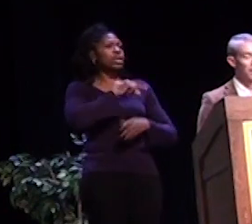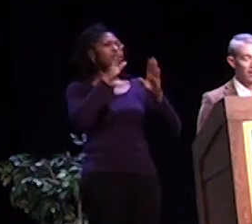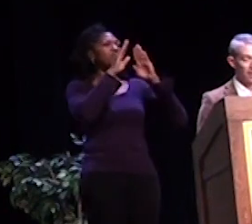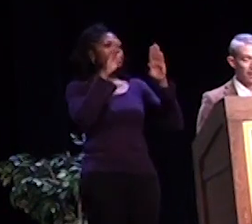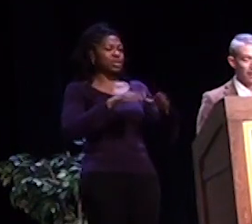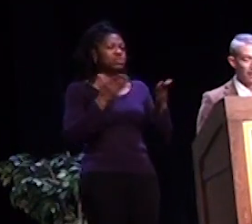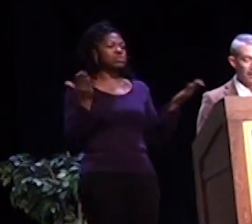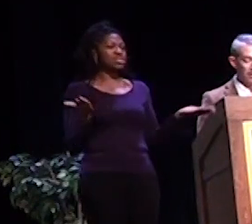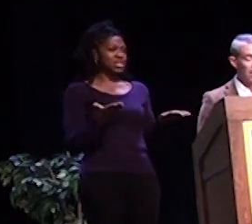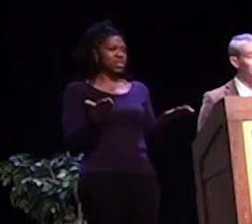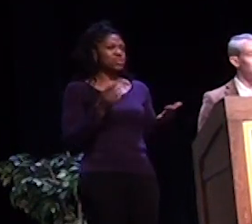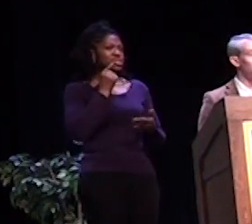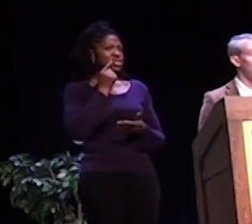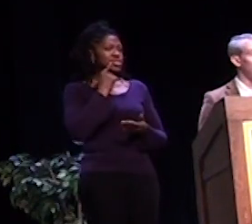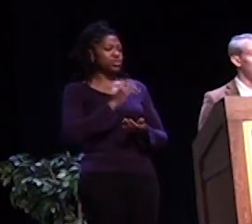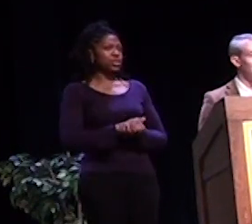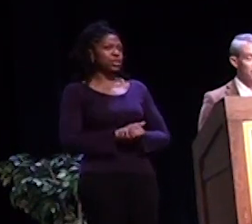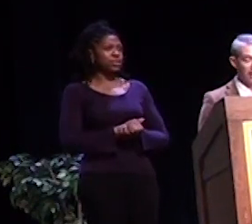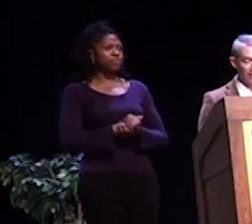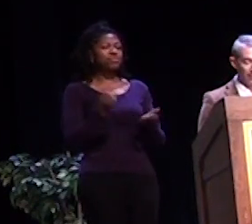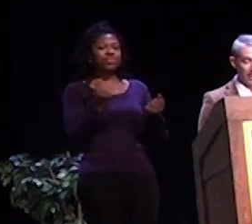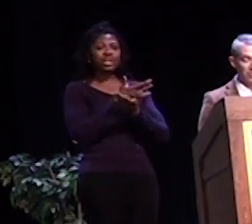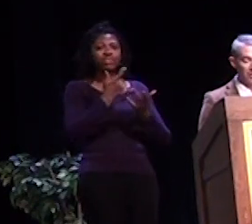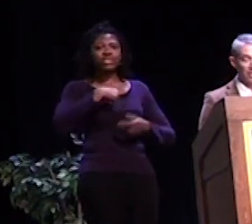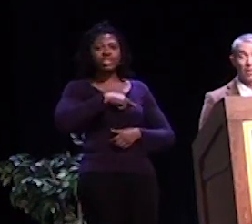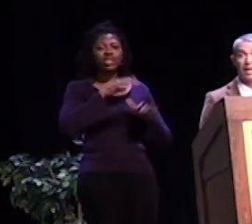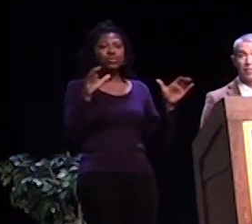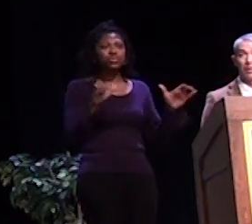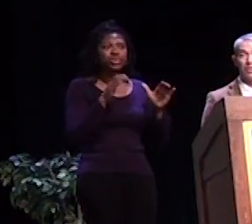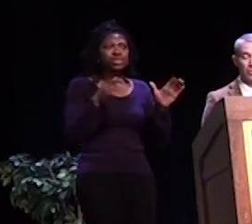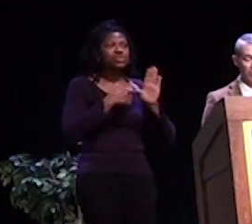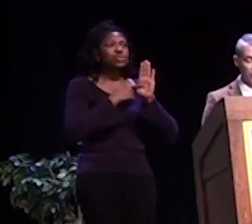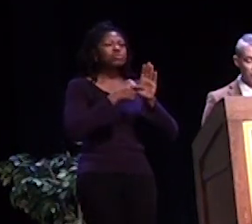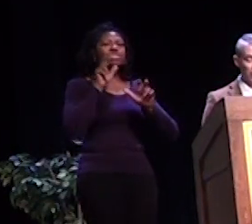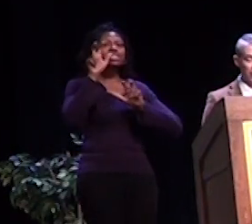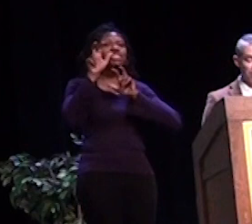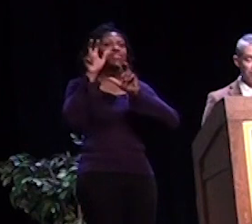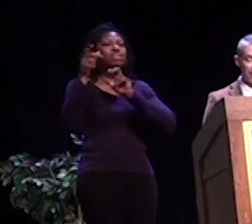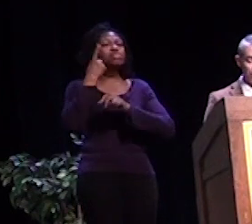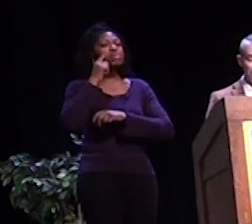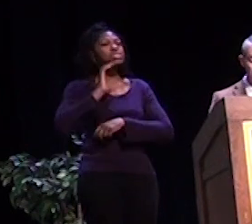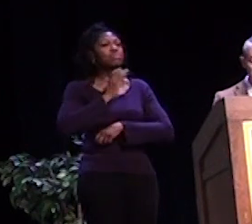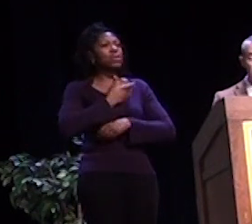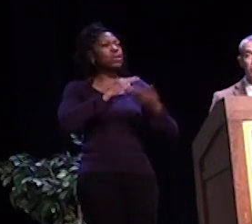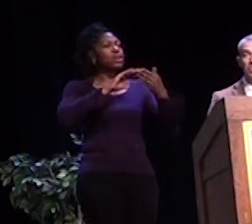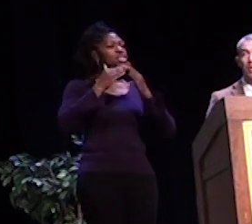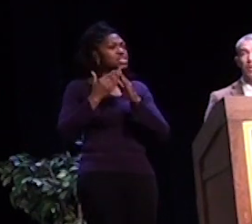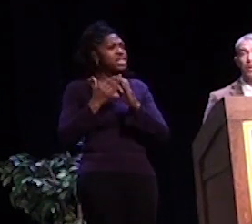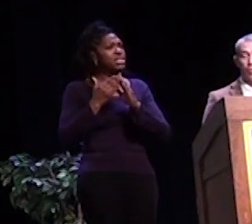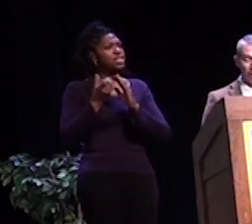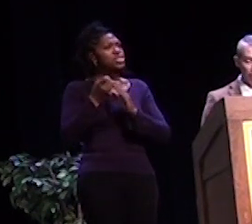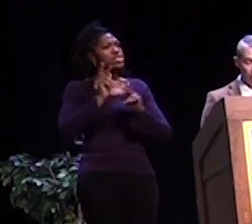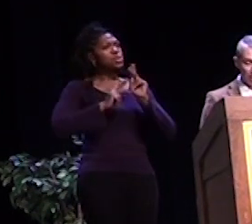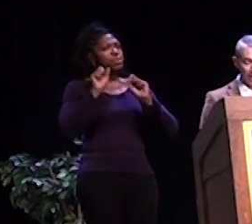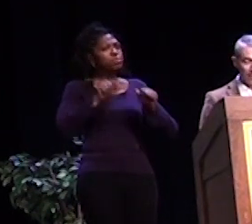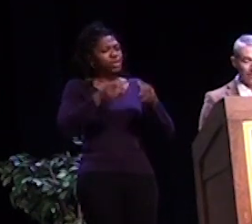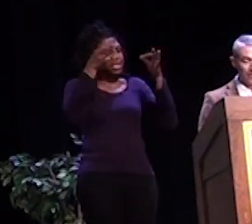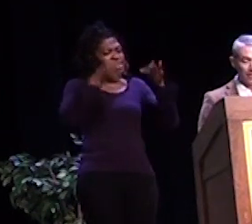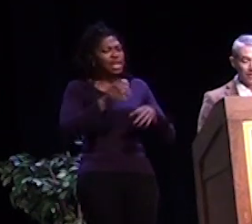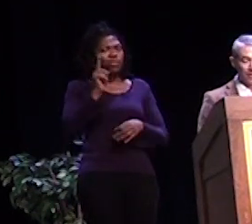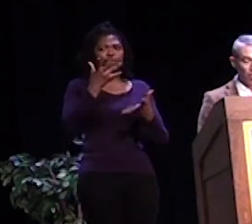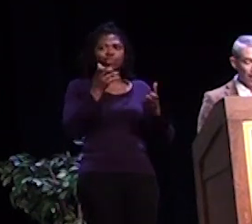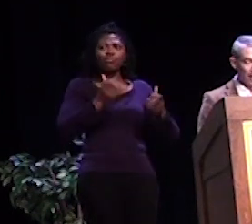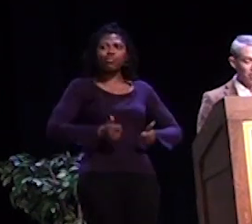Antonio. These efforts represent investments in our neighborhoods to ensure that people can choose where they want to